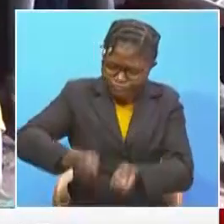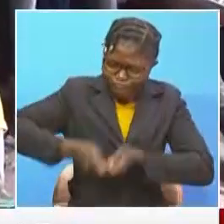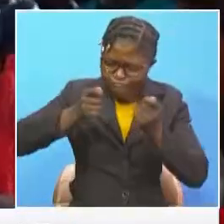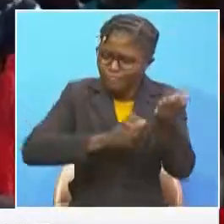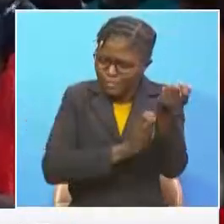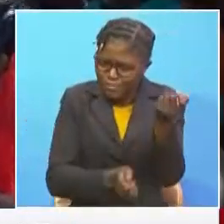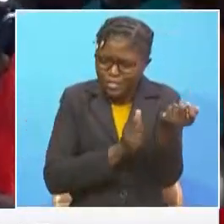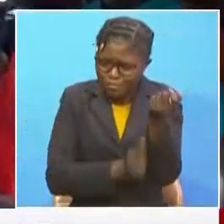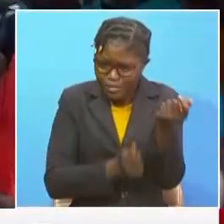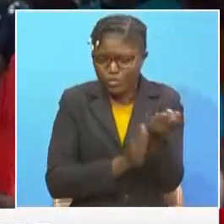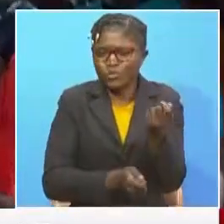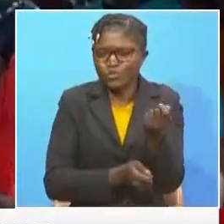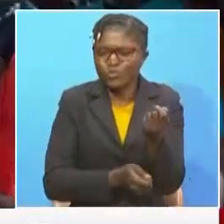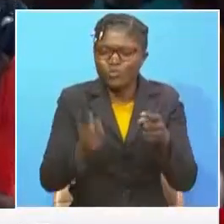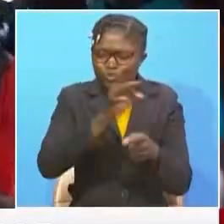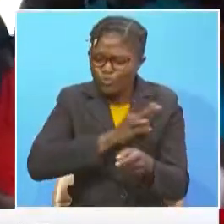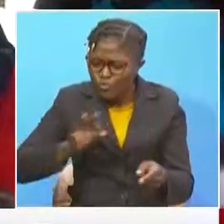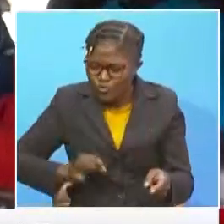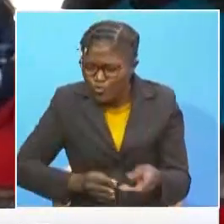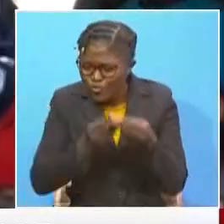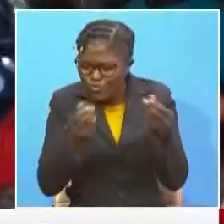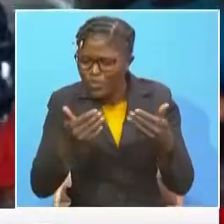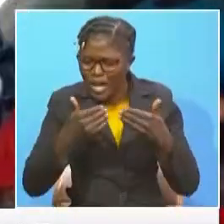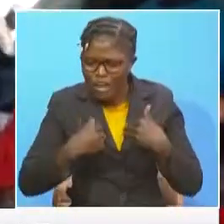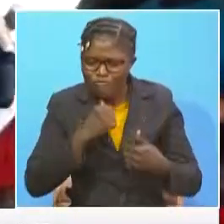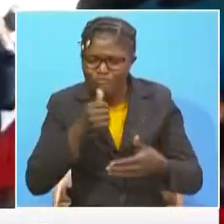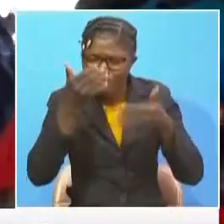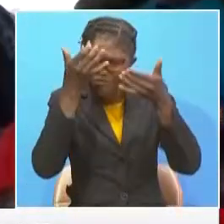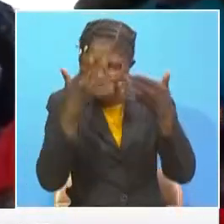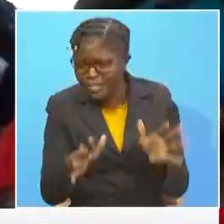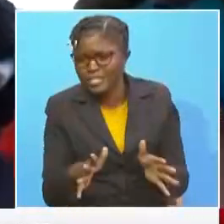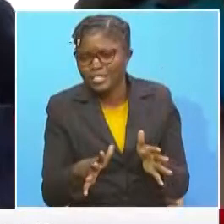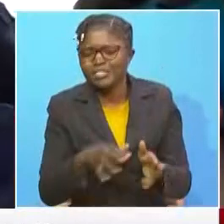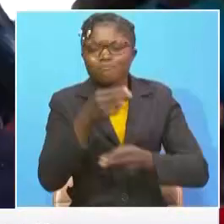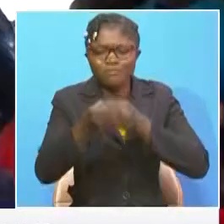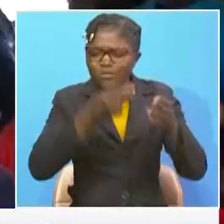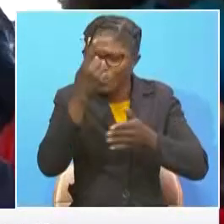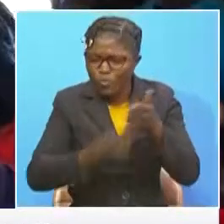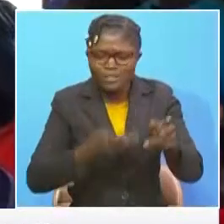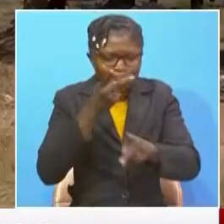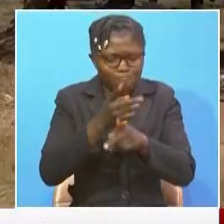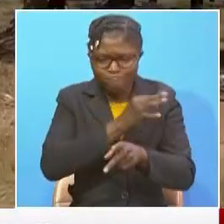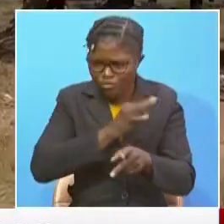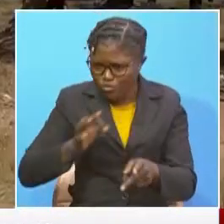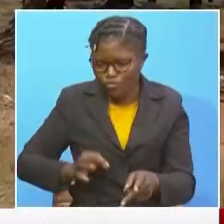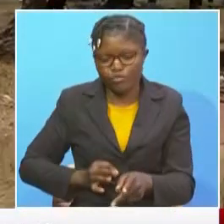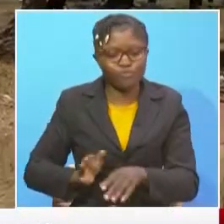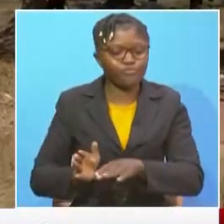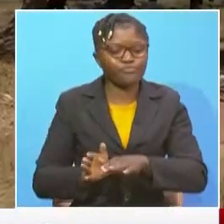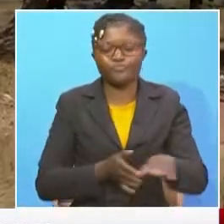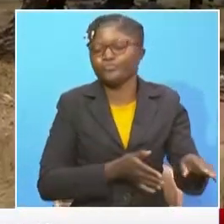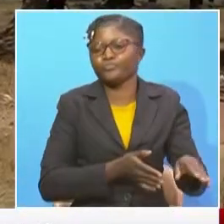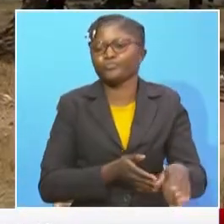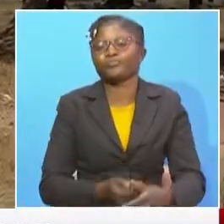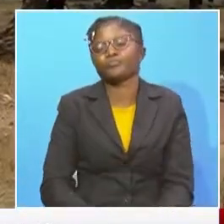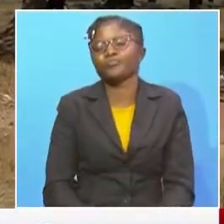pene. Ludiyati lotu fia kuri otu nontu atuso mbwere mtaturapua. Nishitu aso mbwere fituwa raisa alima. Matini mkwati. Community members are ready